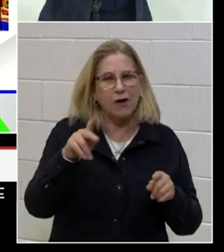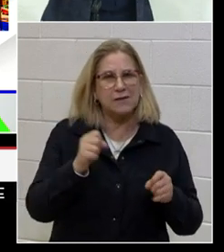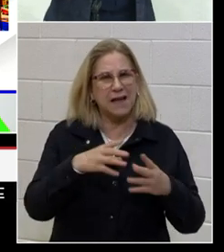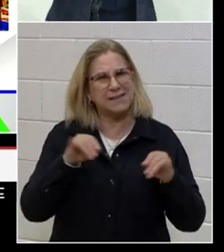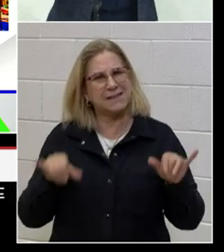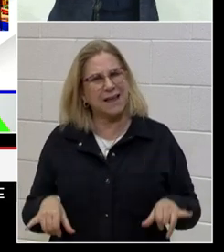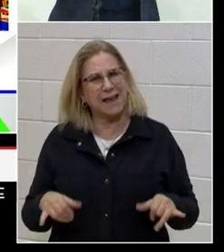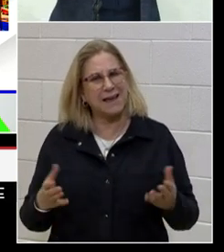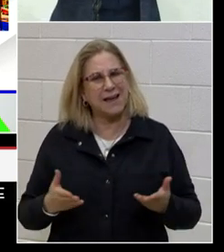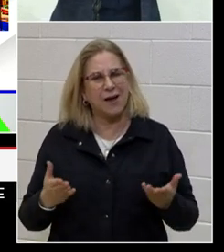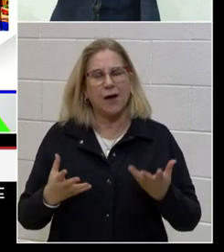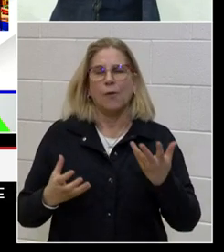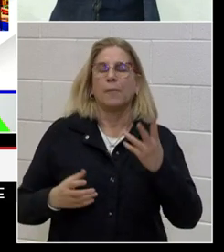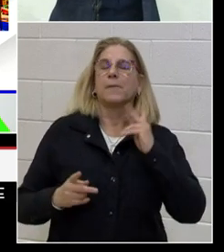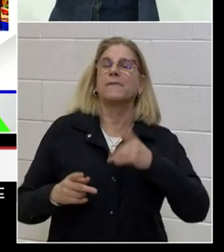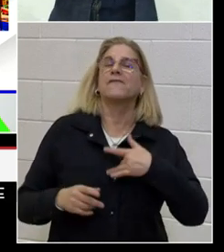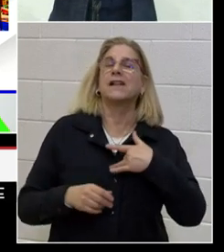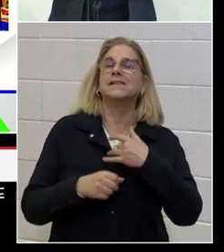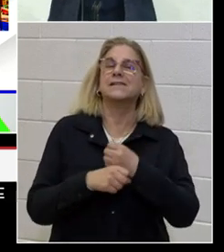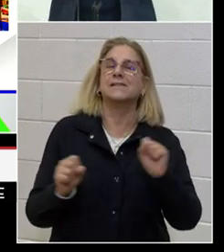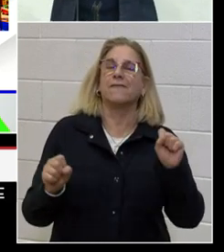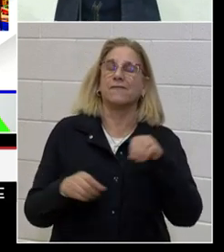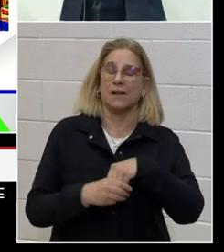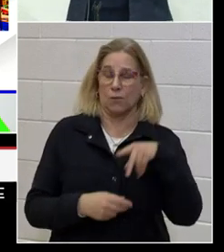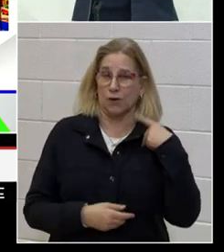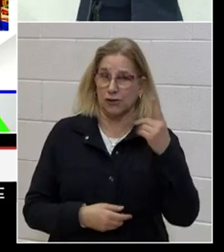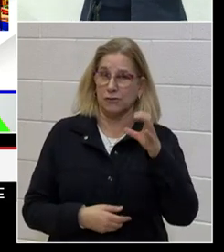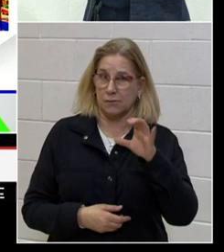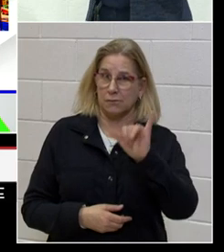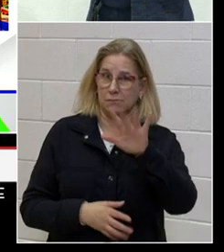their daily lives. We will also talk